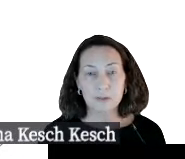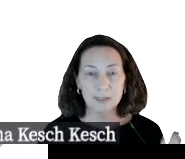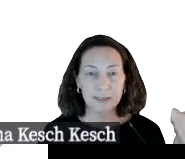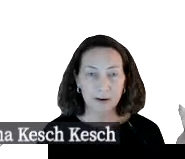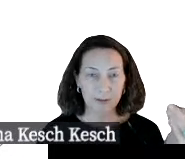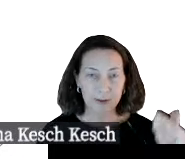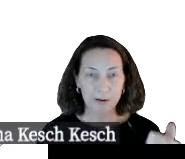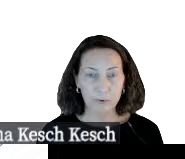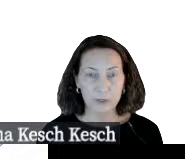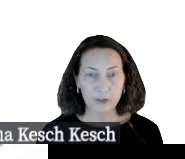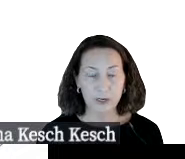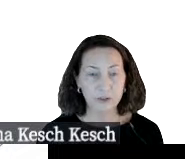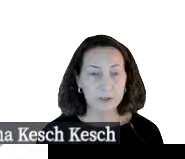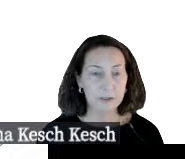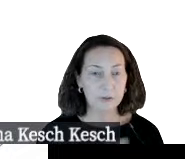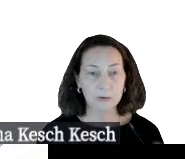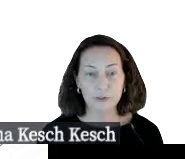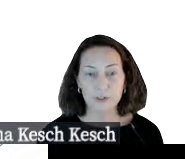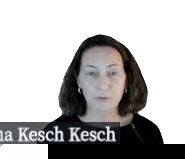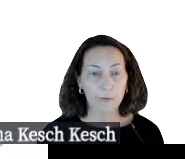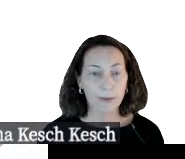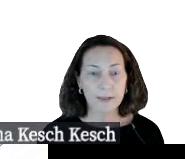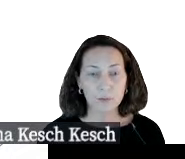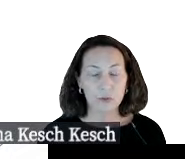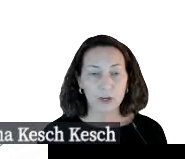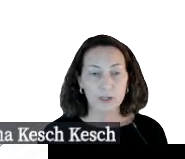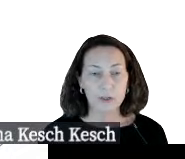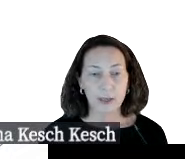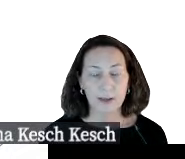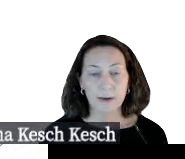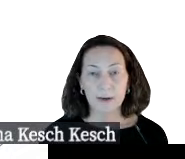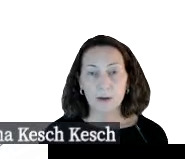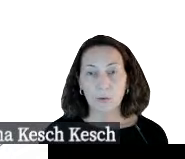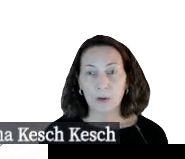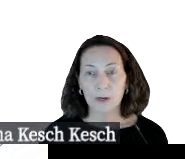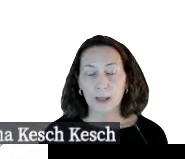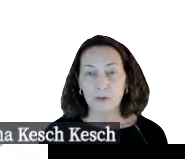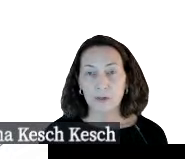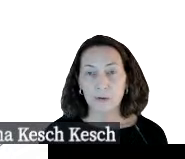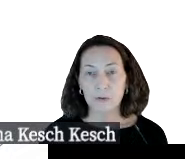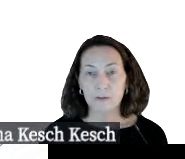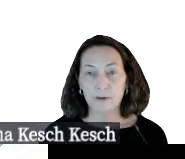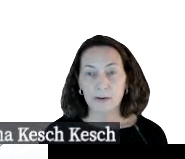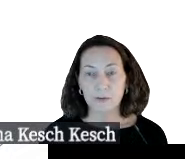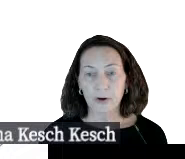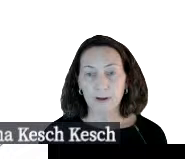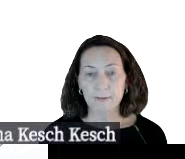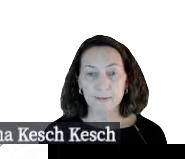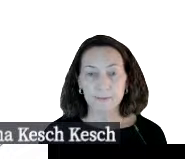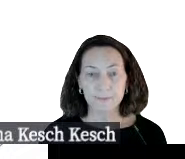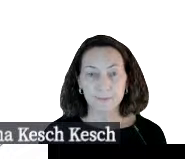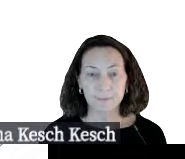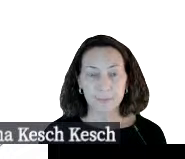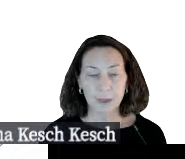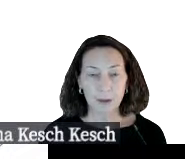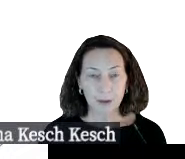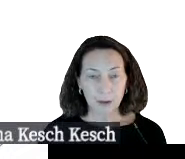And you'll see that all the numbering changes. So those are just formats. We'll change that when it actually goes to final draft.